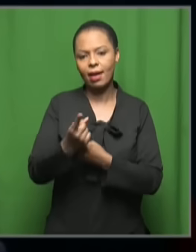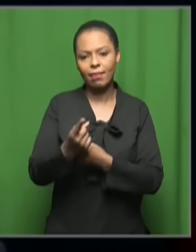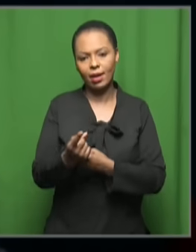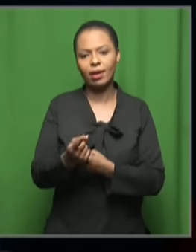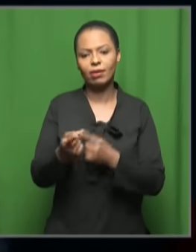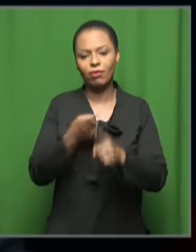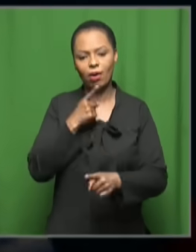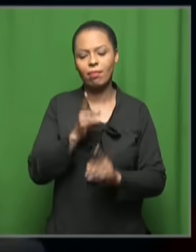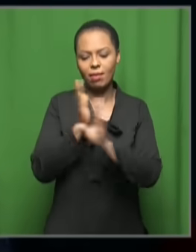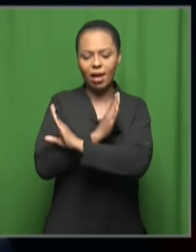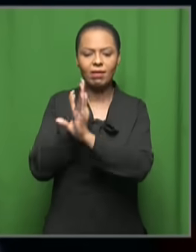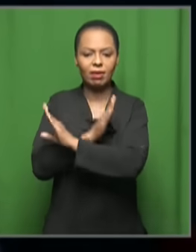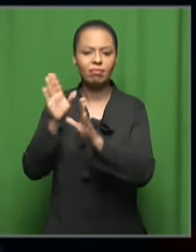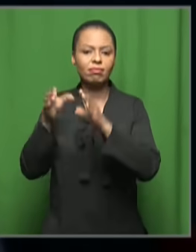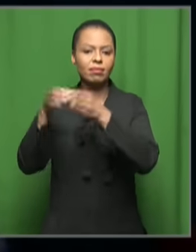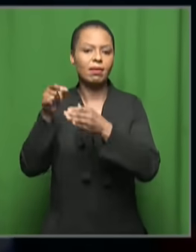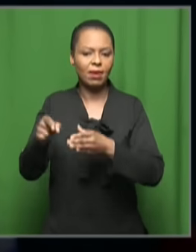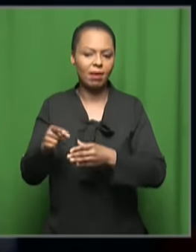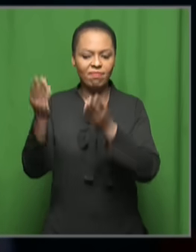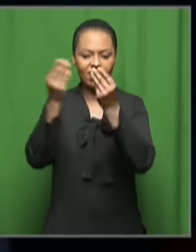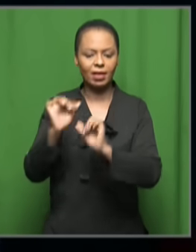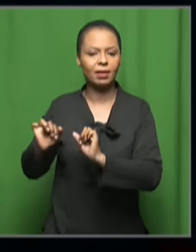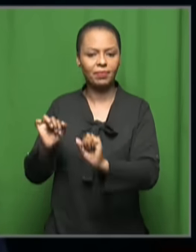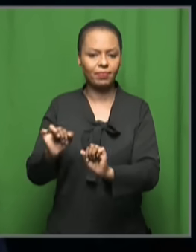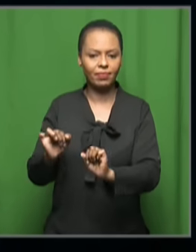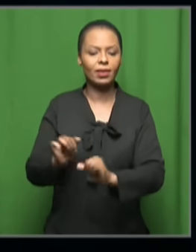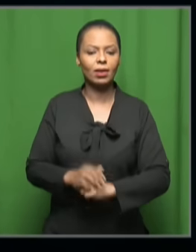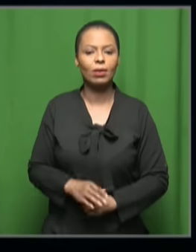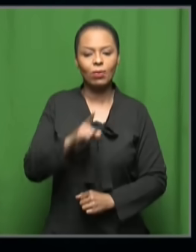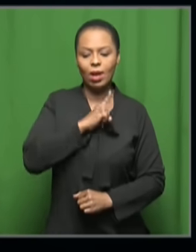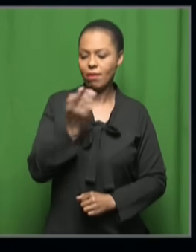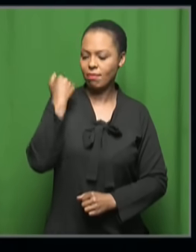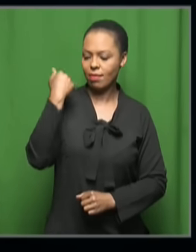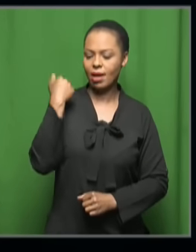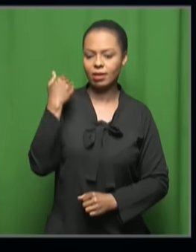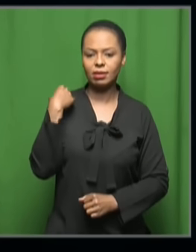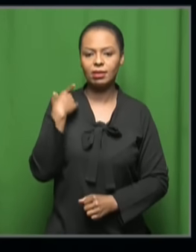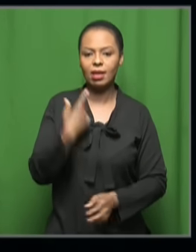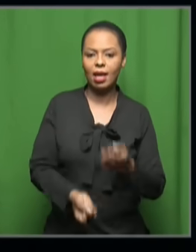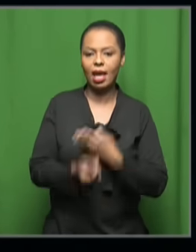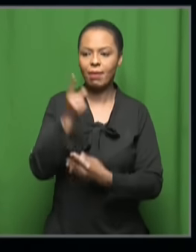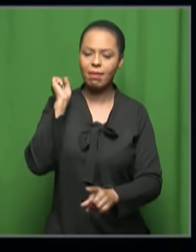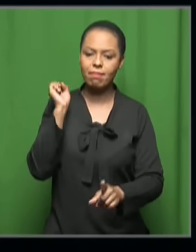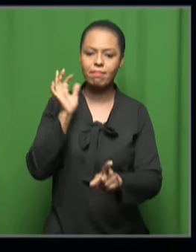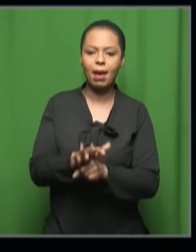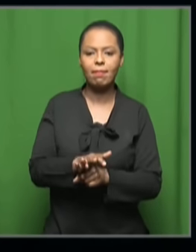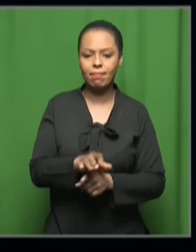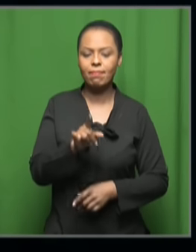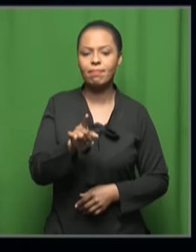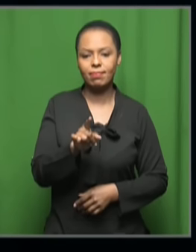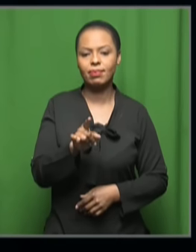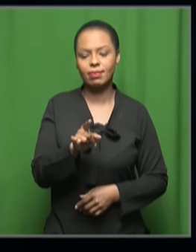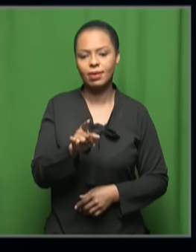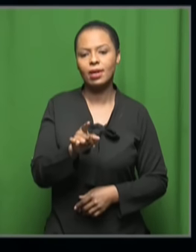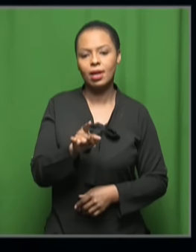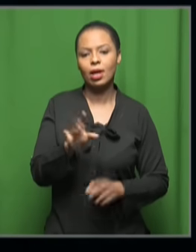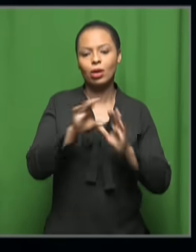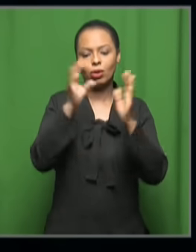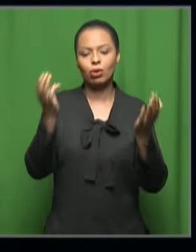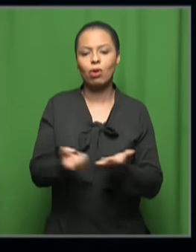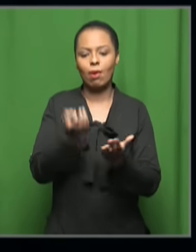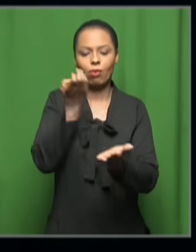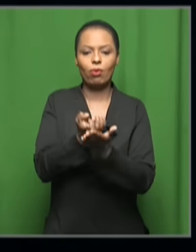outside of the private sector? The practices that in the past landed the global economy, in a spot of